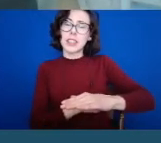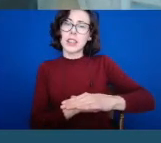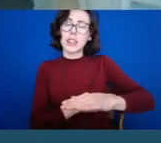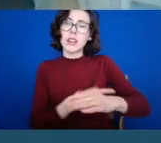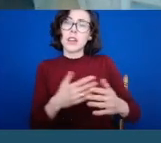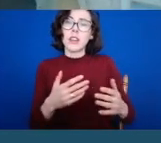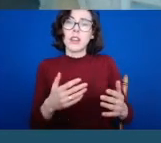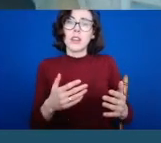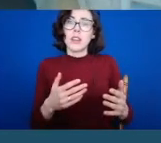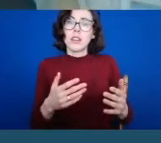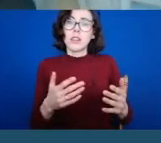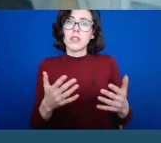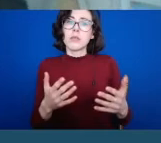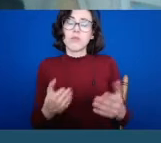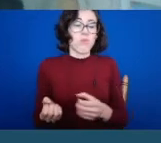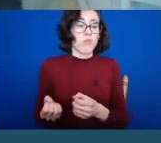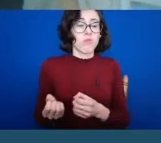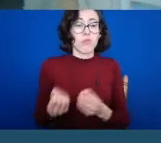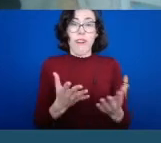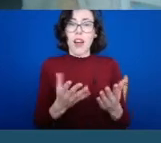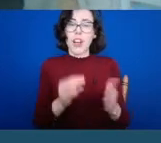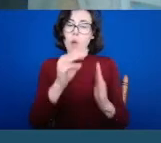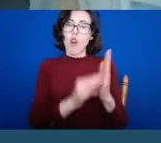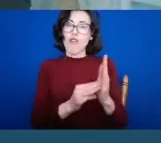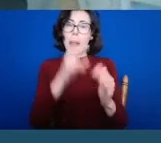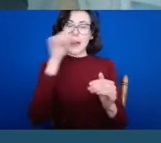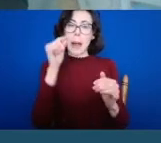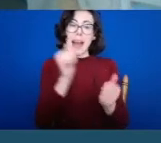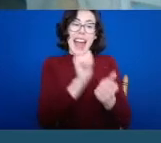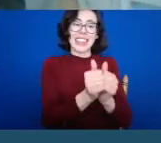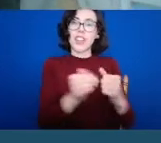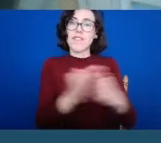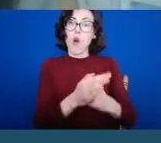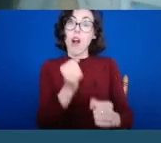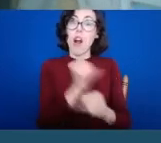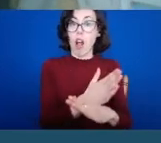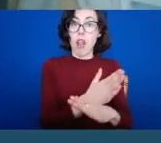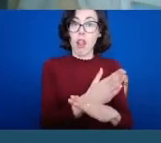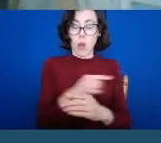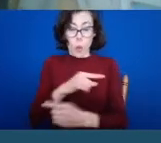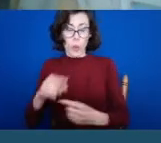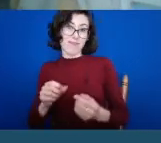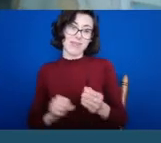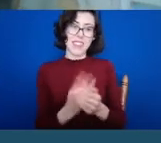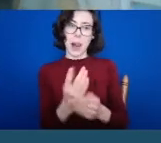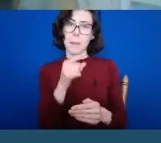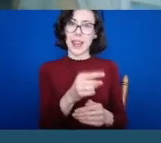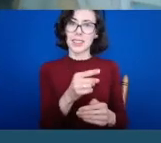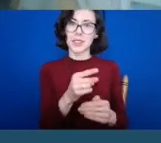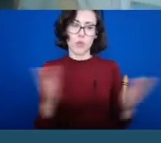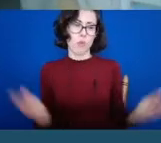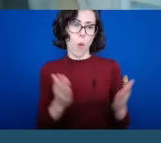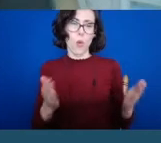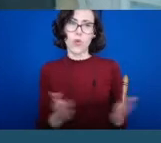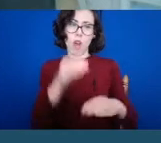an Activities for All program. So this was a resource that we developed in a way that it could be promoted through technology. So it's promoted through social